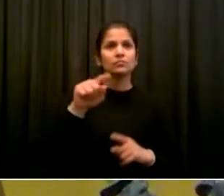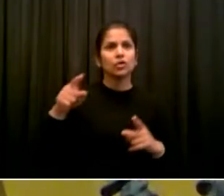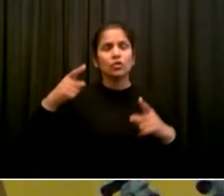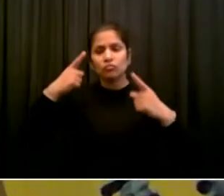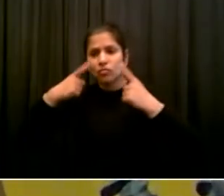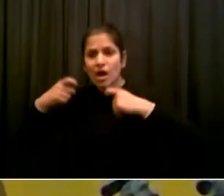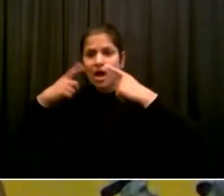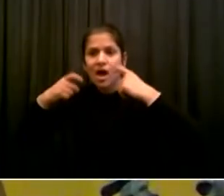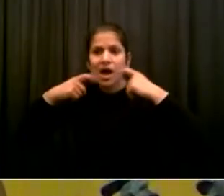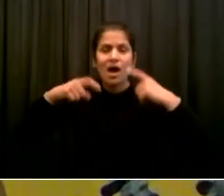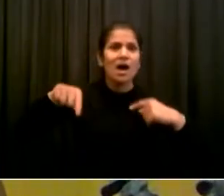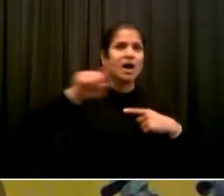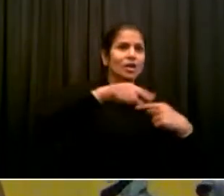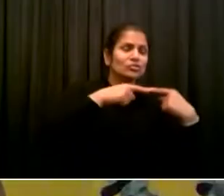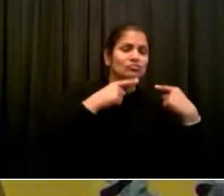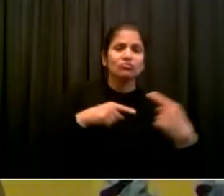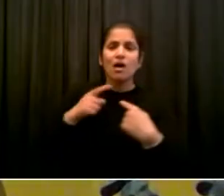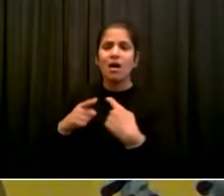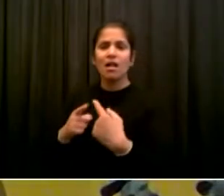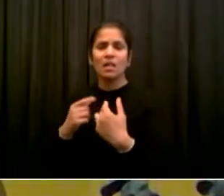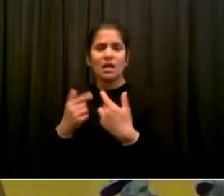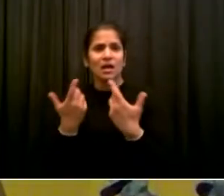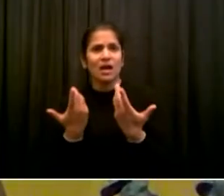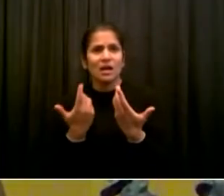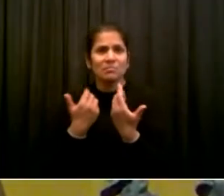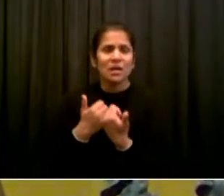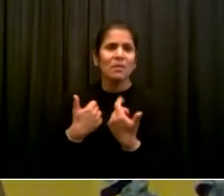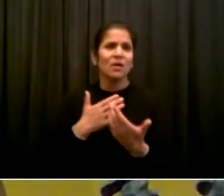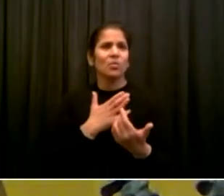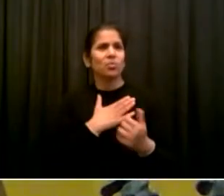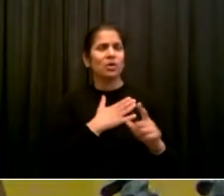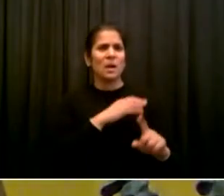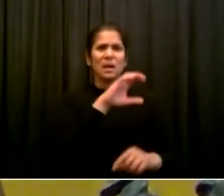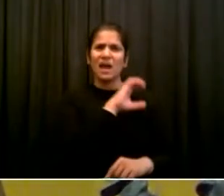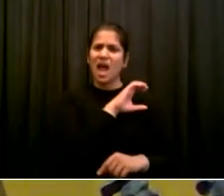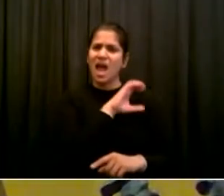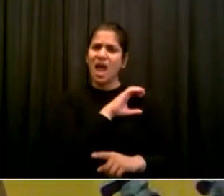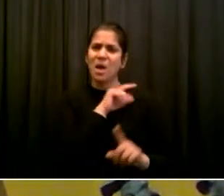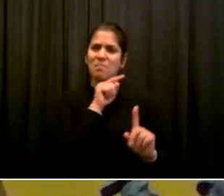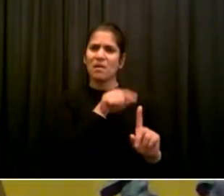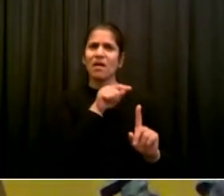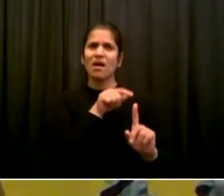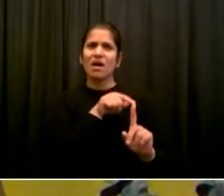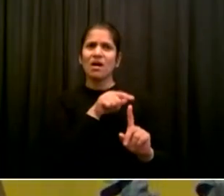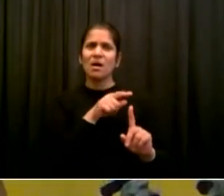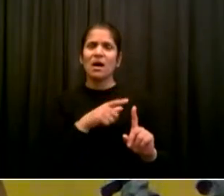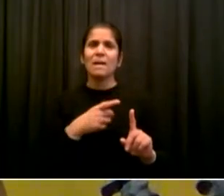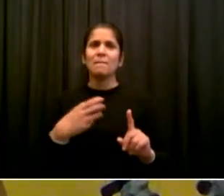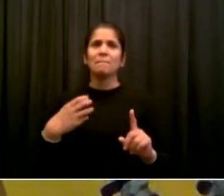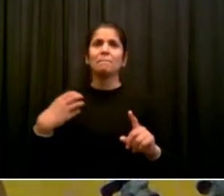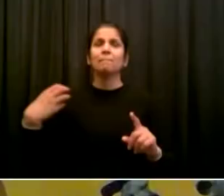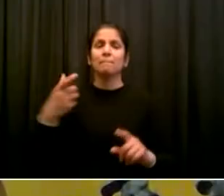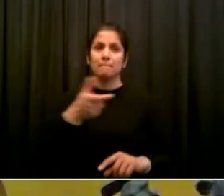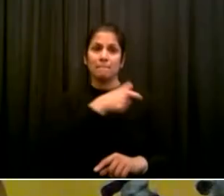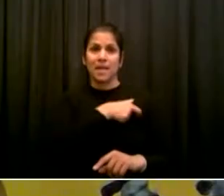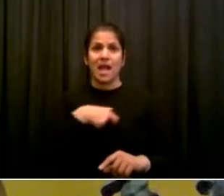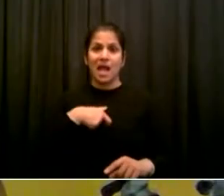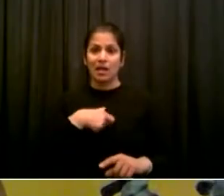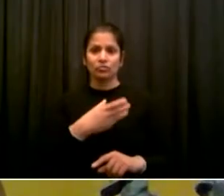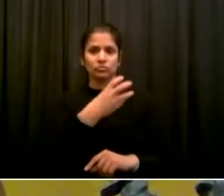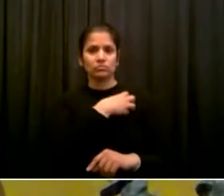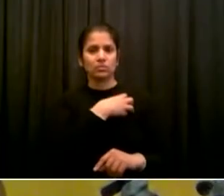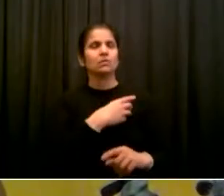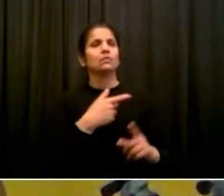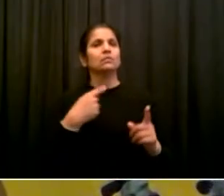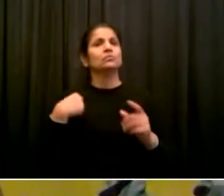their badge, were struggling with how their department would respond to a racial awakening. So at this time that we draw